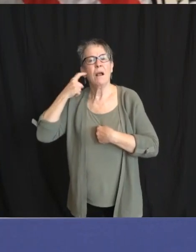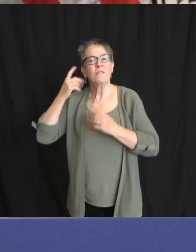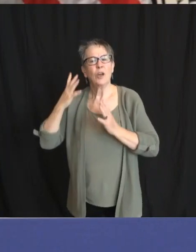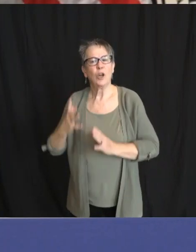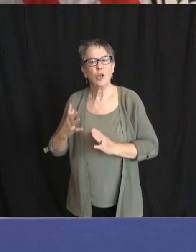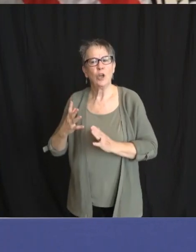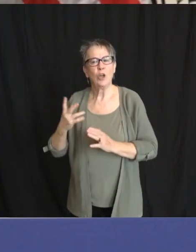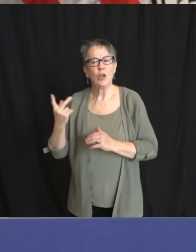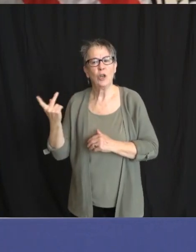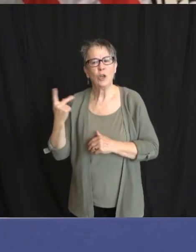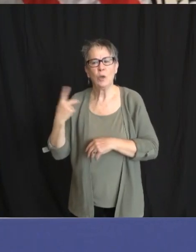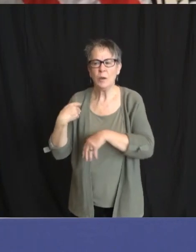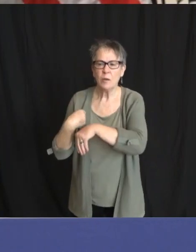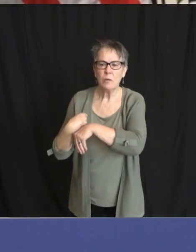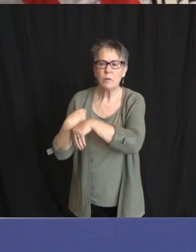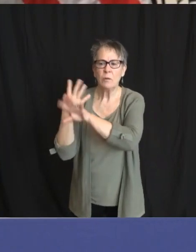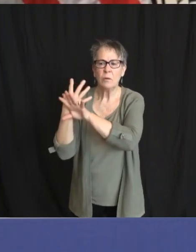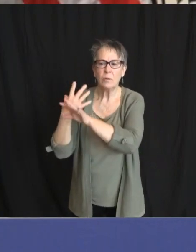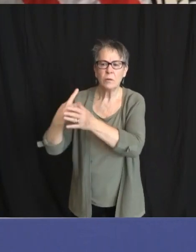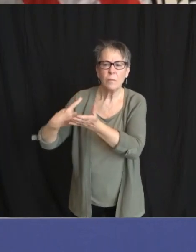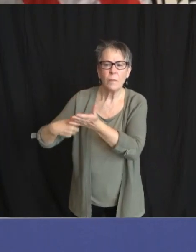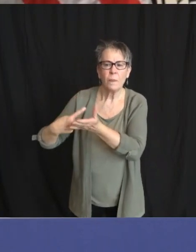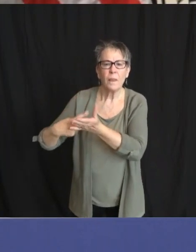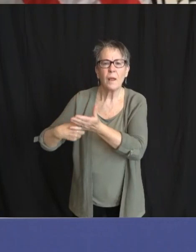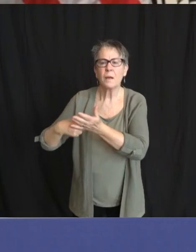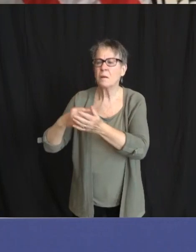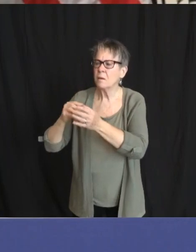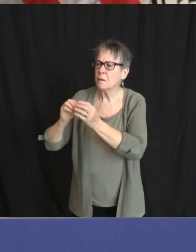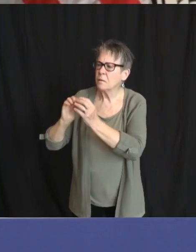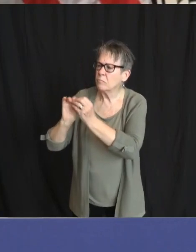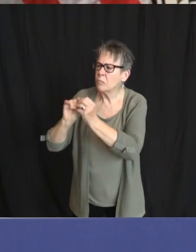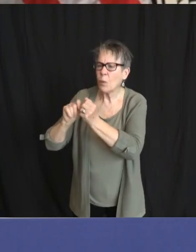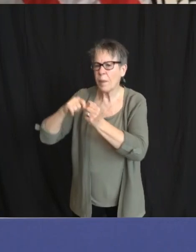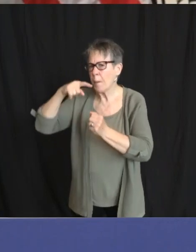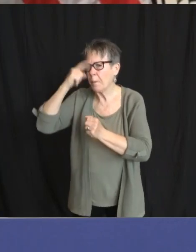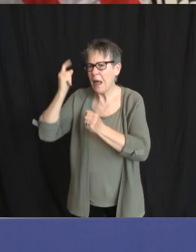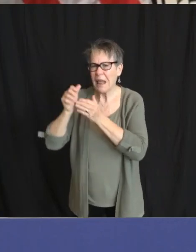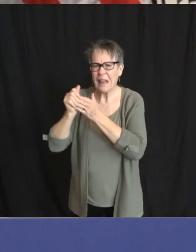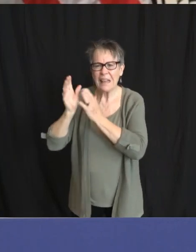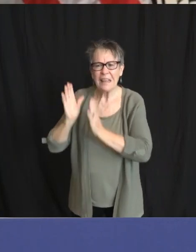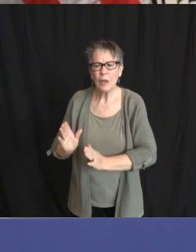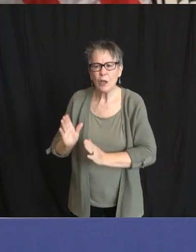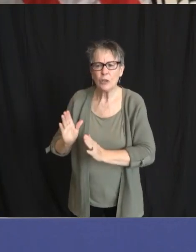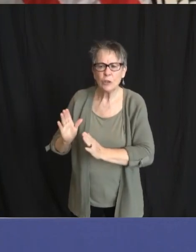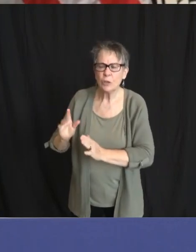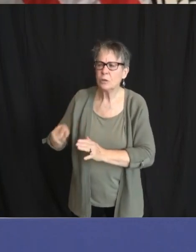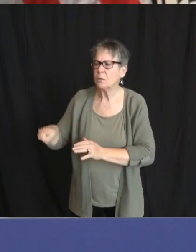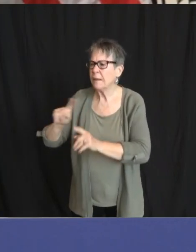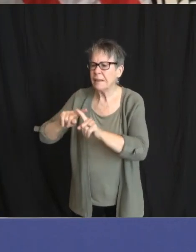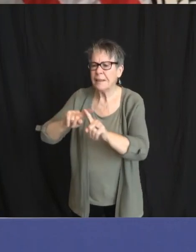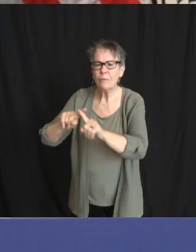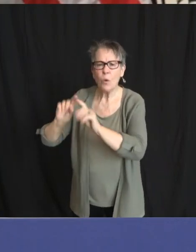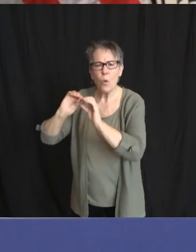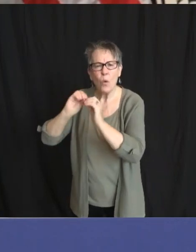county African-American leadership, other organizations, Institute for Social